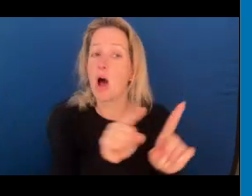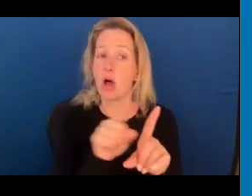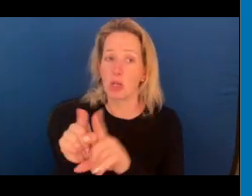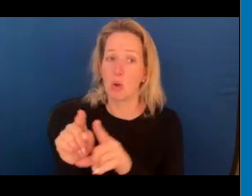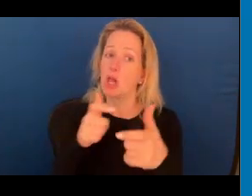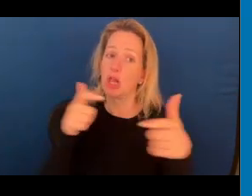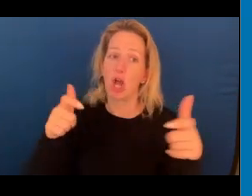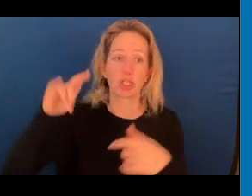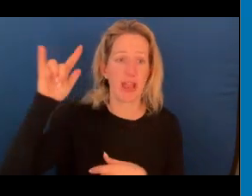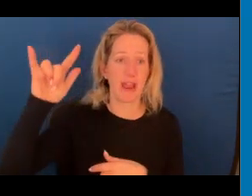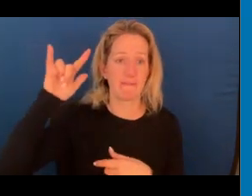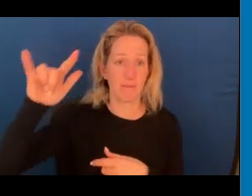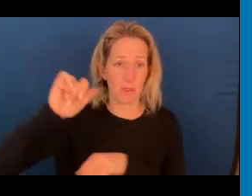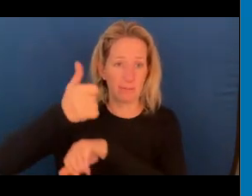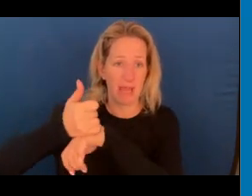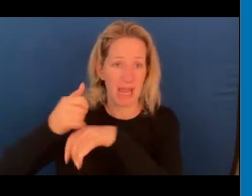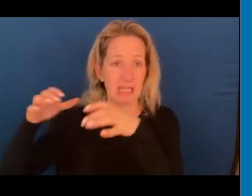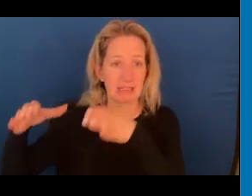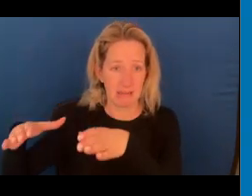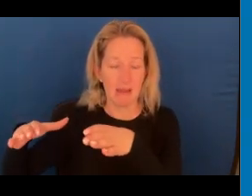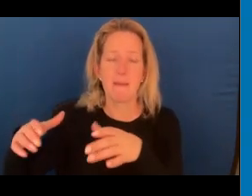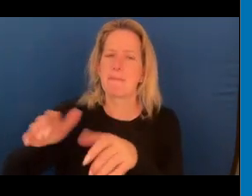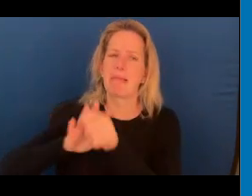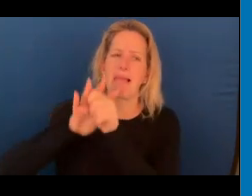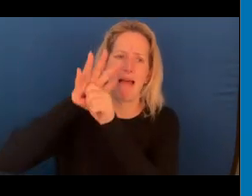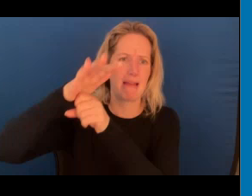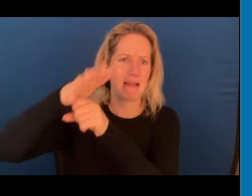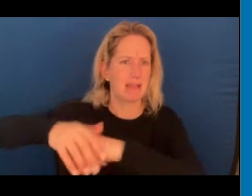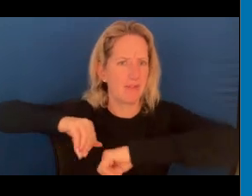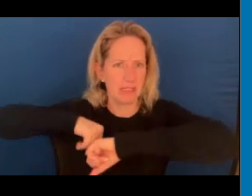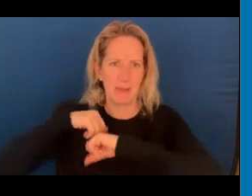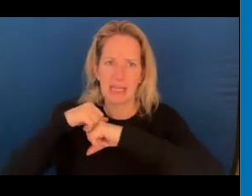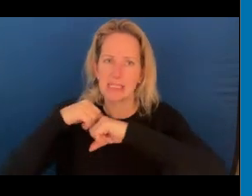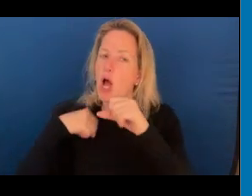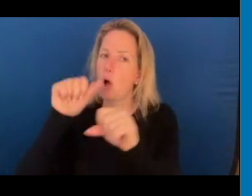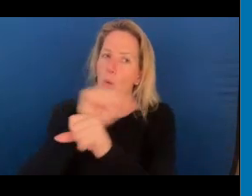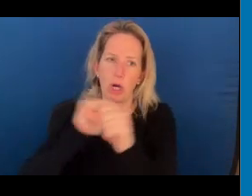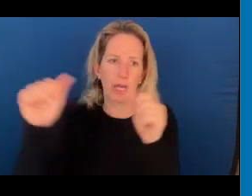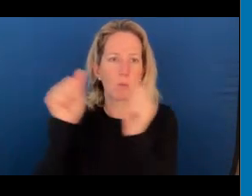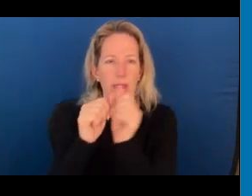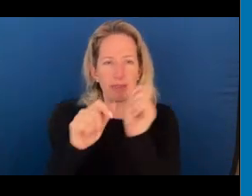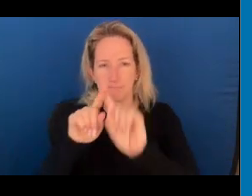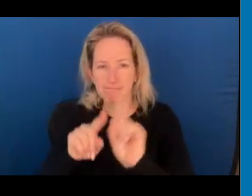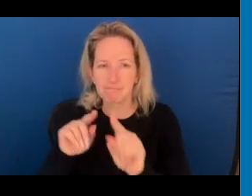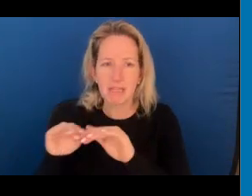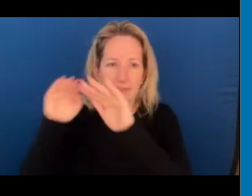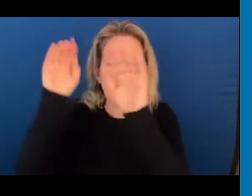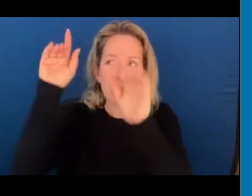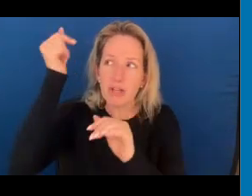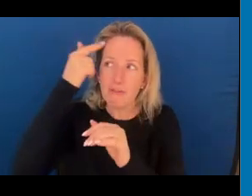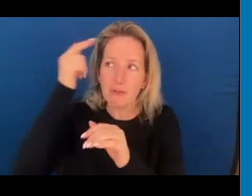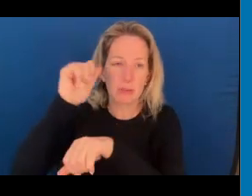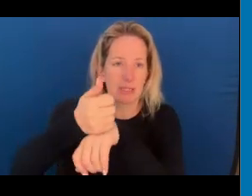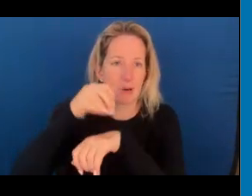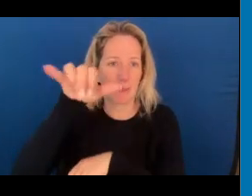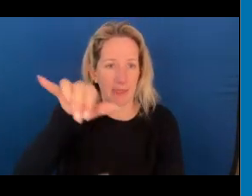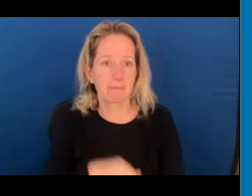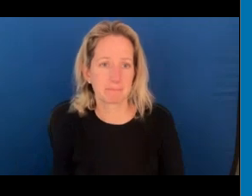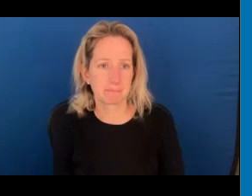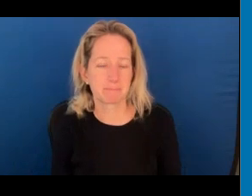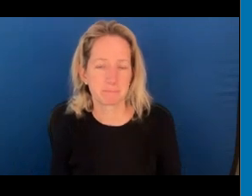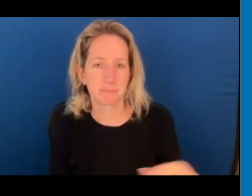base that has plenty of space that we're working with various levels of government to create that.